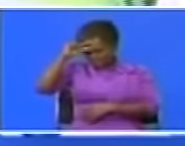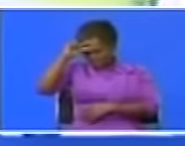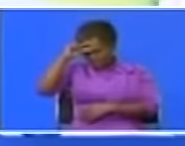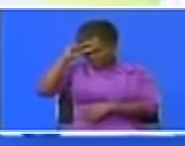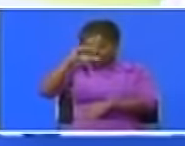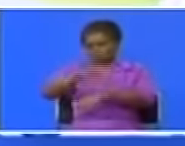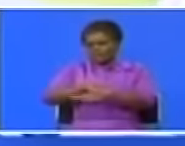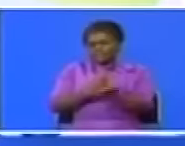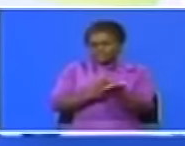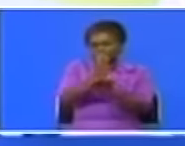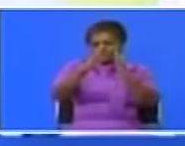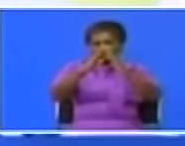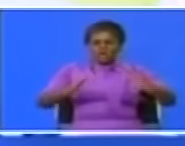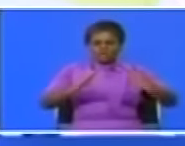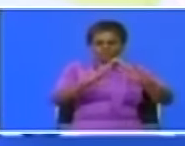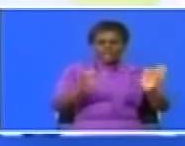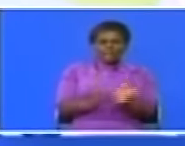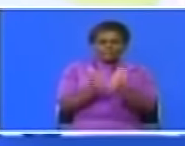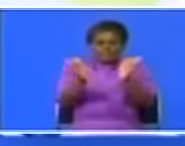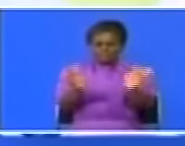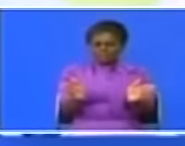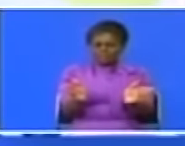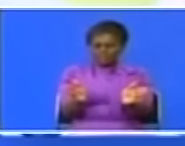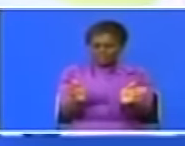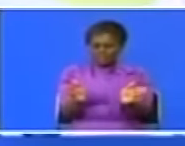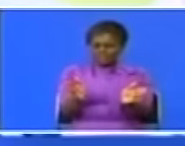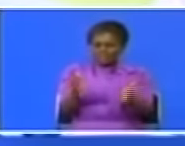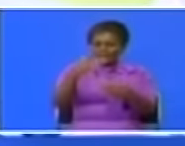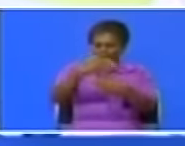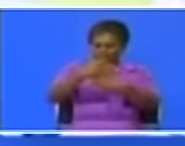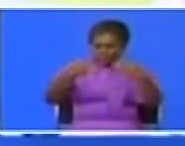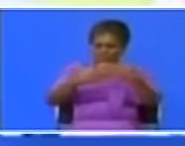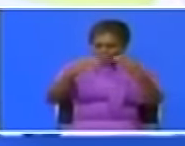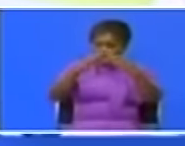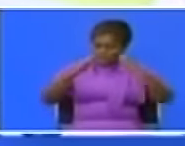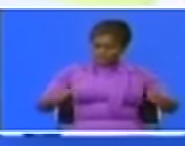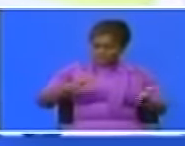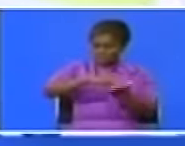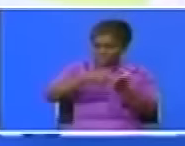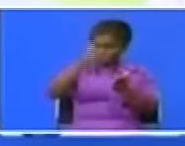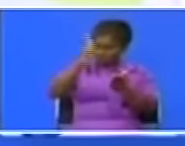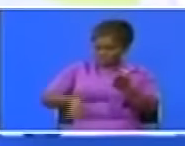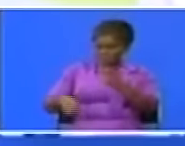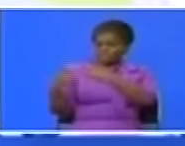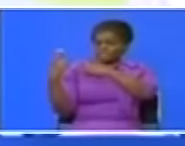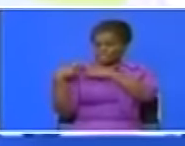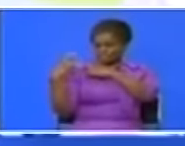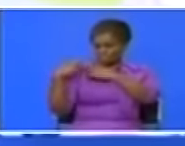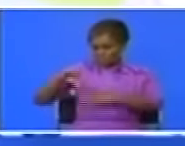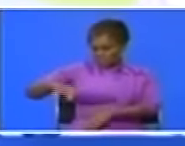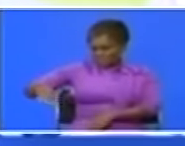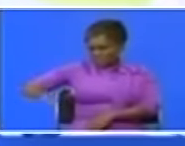that issue of right to housing. The meaning of housing within the constitution, which is the responsibility of county